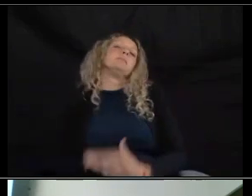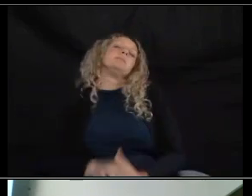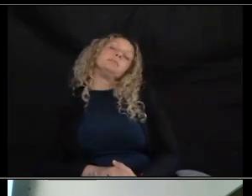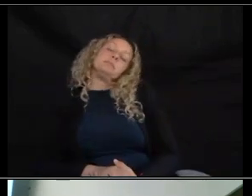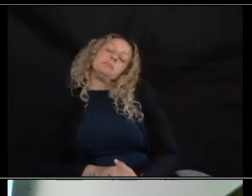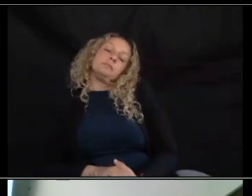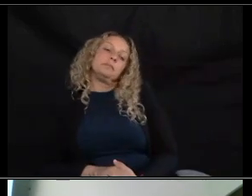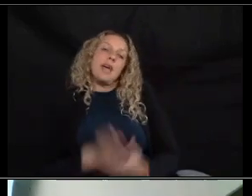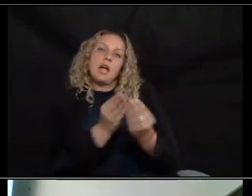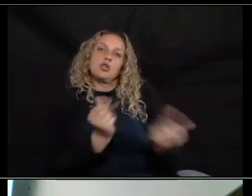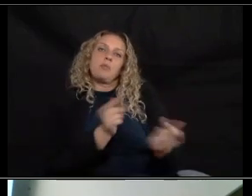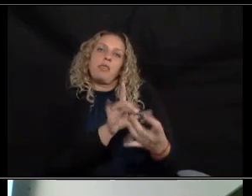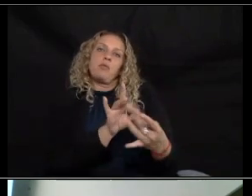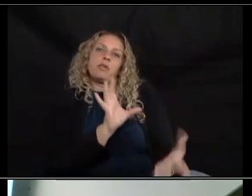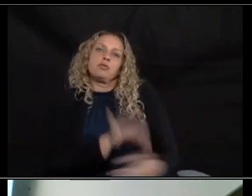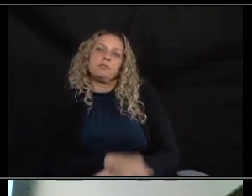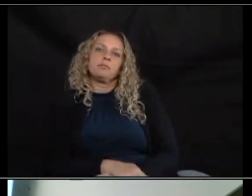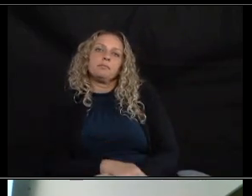and terminate this relationship.